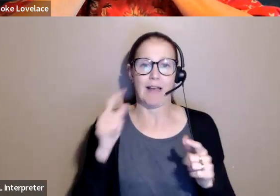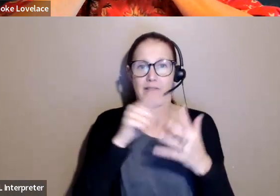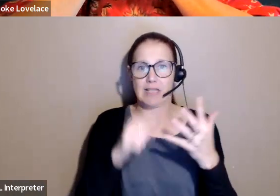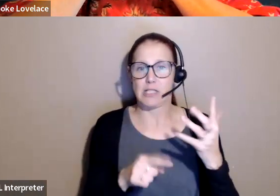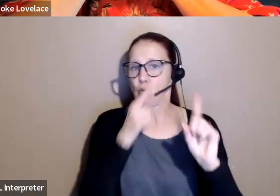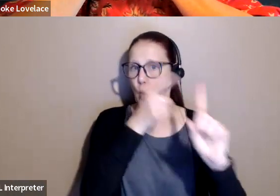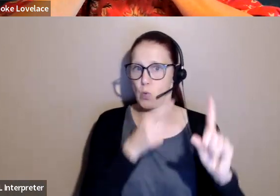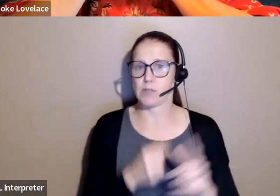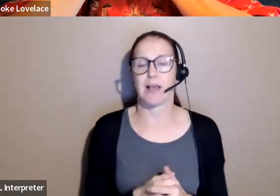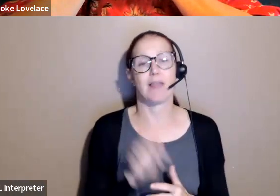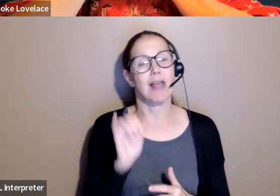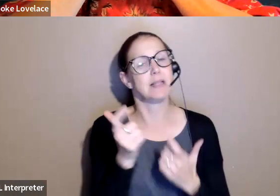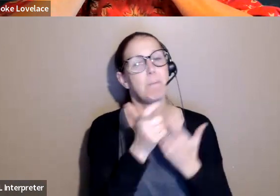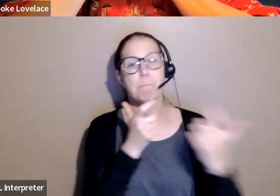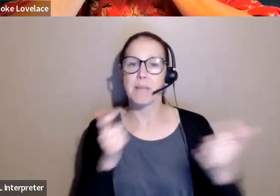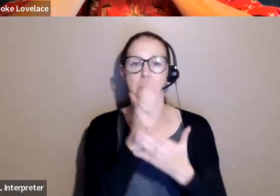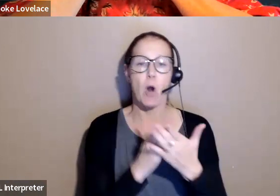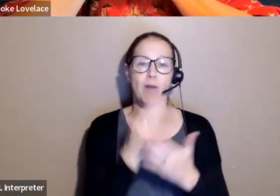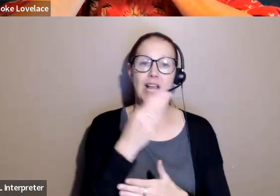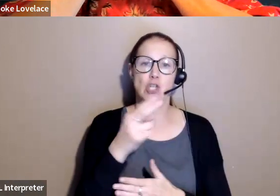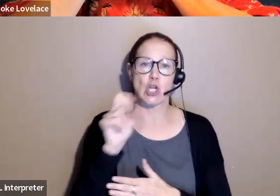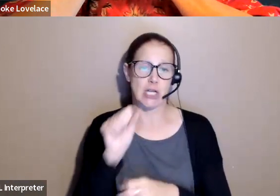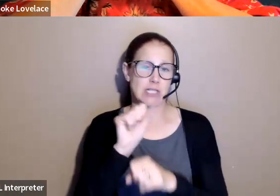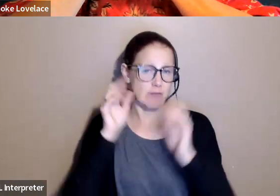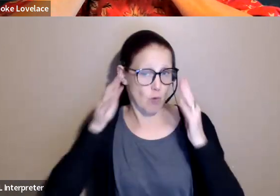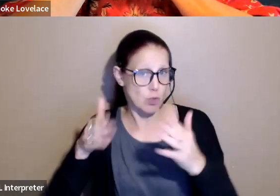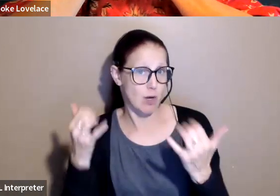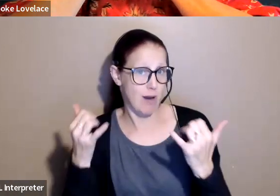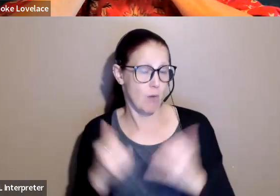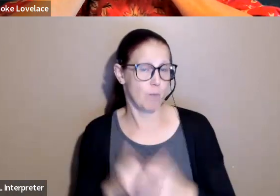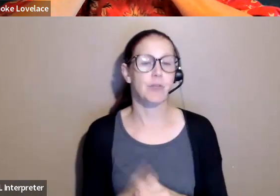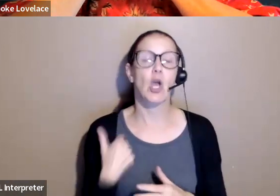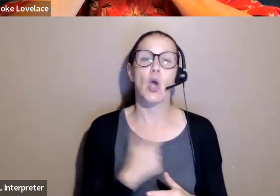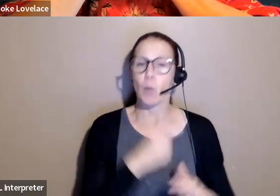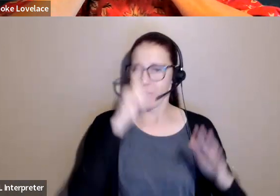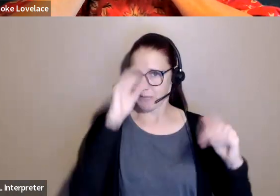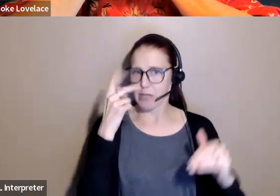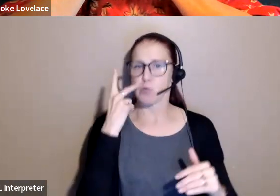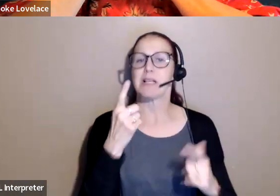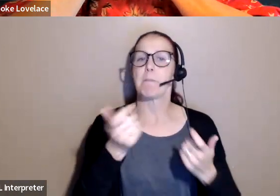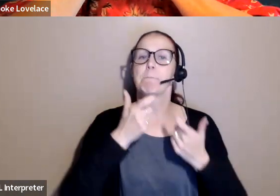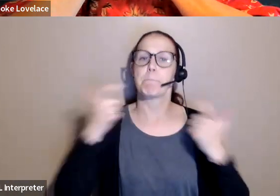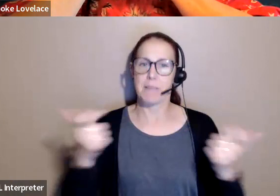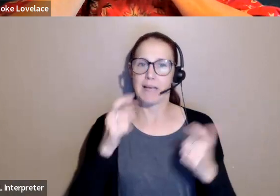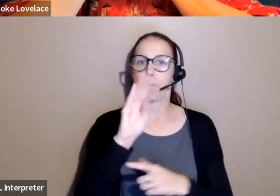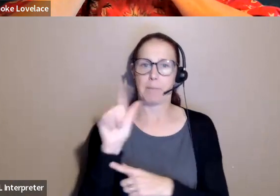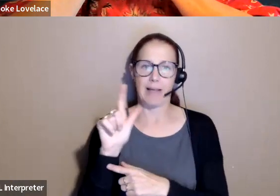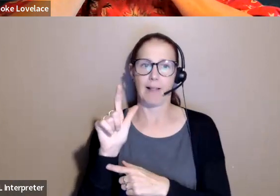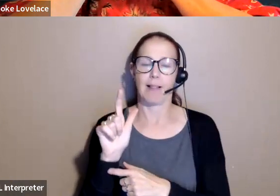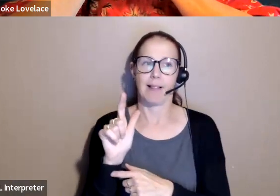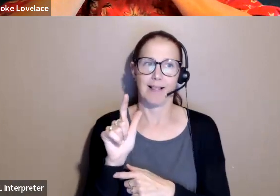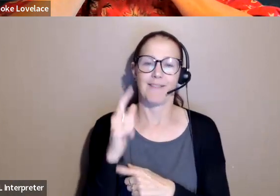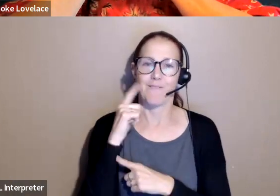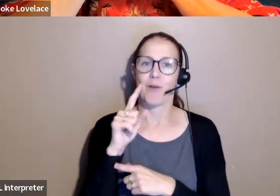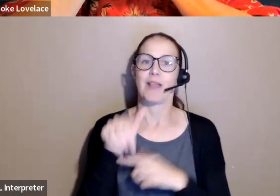And that's a huge part of what HHS is working on right now. And we expect to see a big bill on for